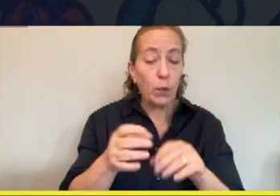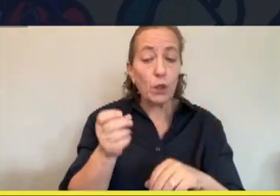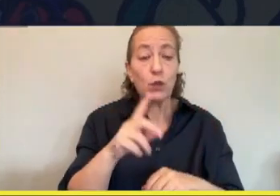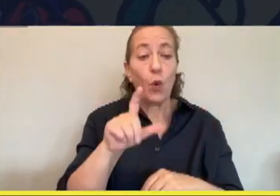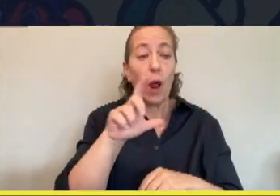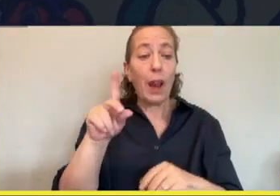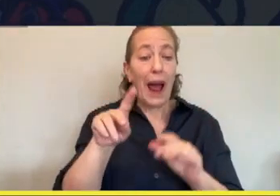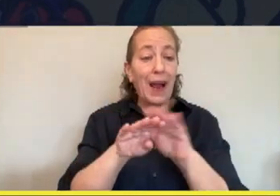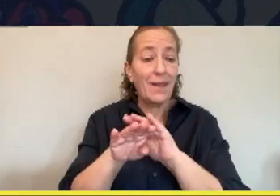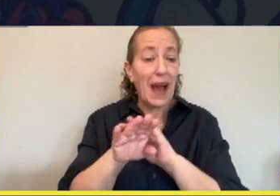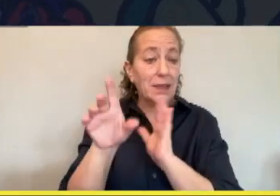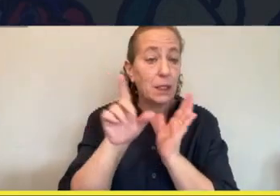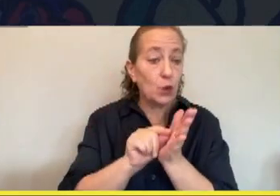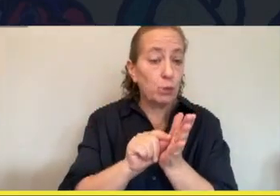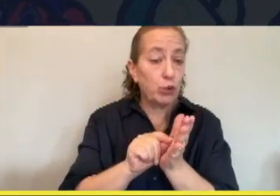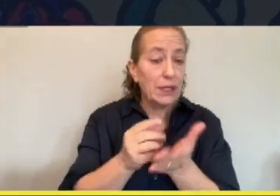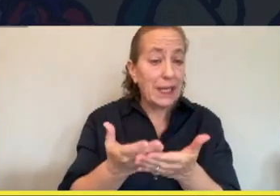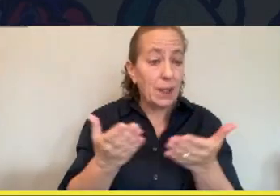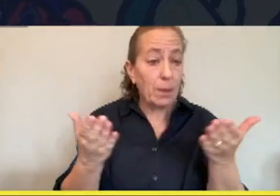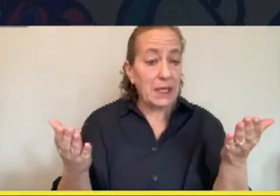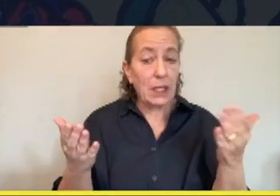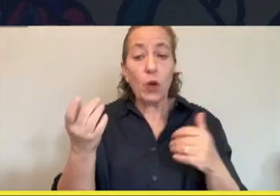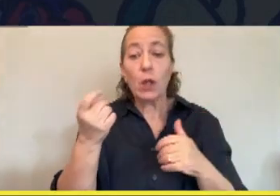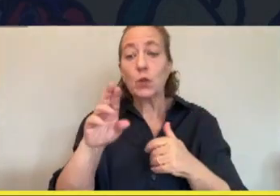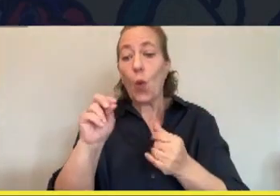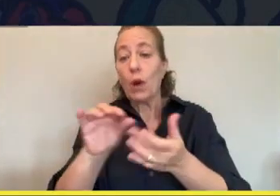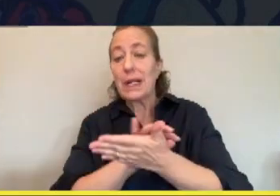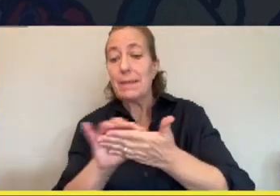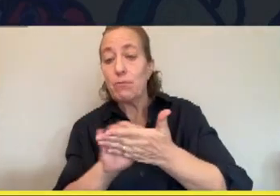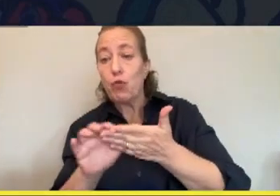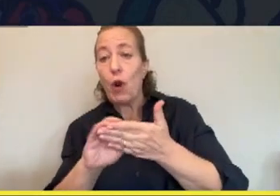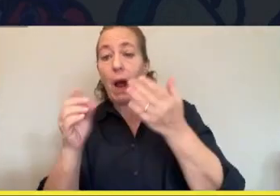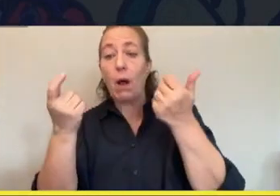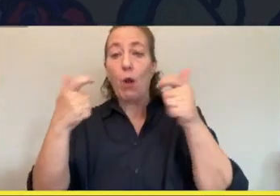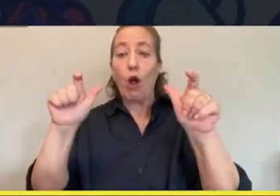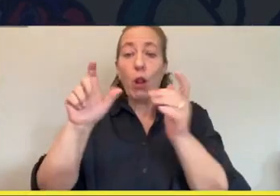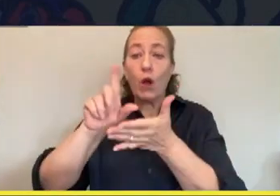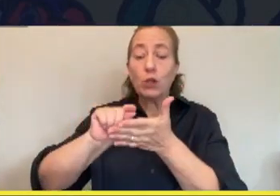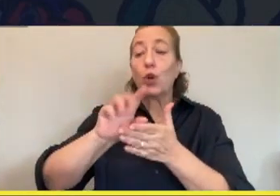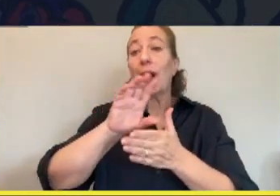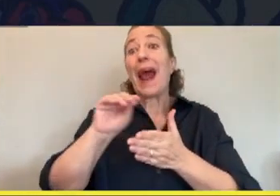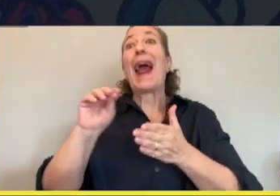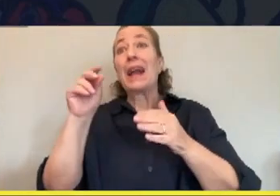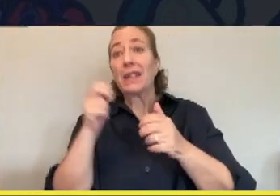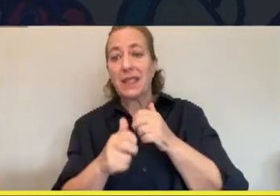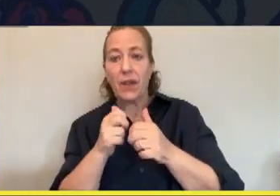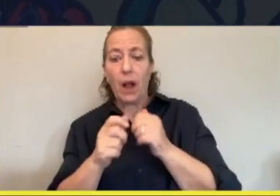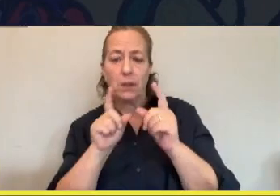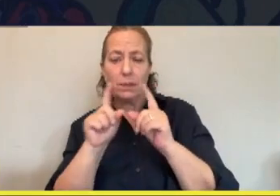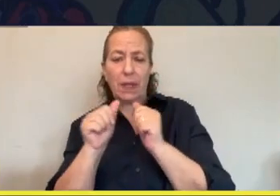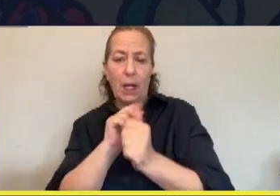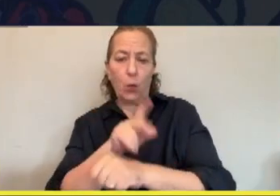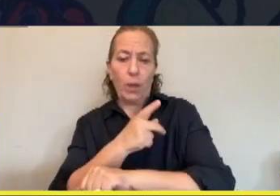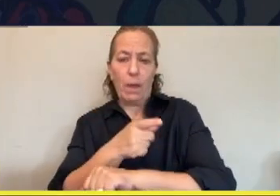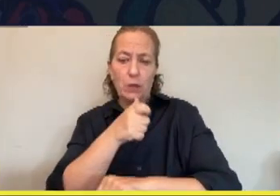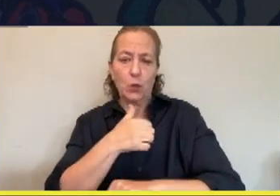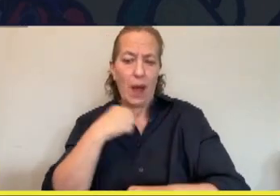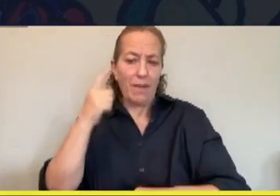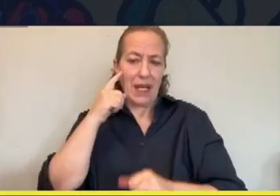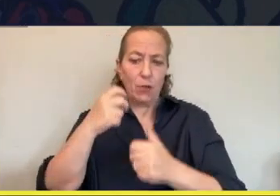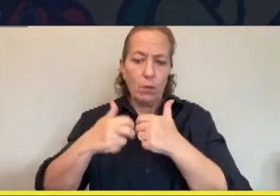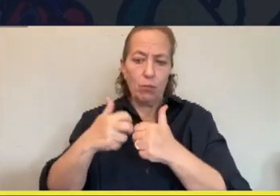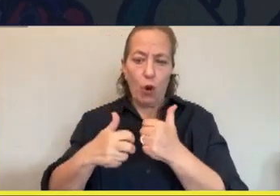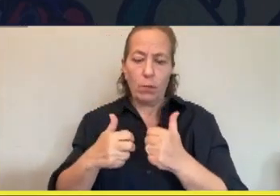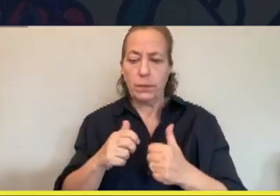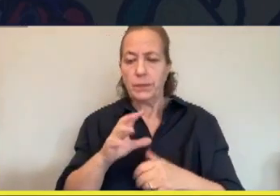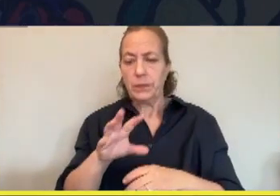printed materials in Braille or large print, and difficulty speaking with patients who have hearing problems, including this quote: